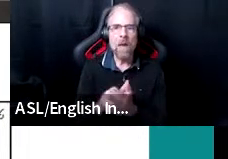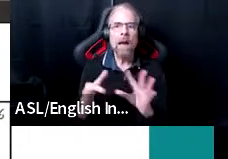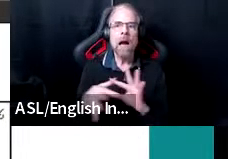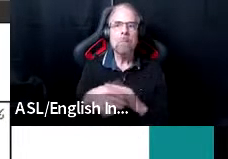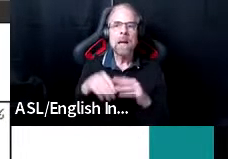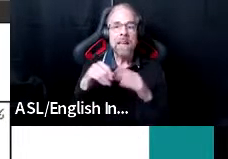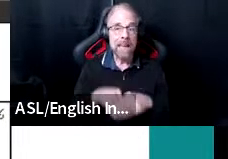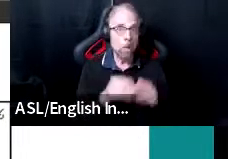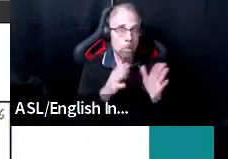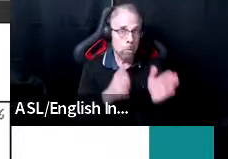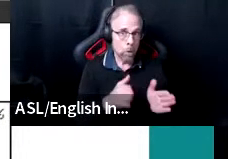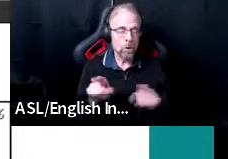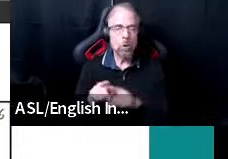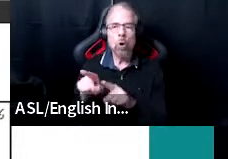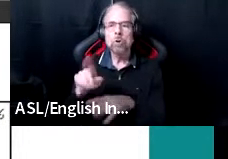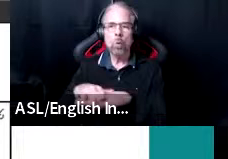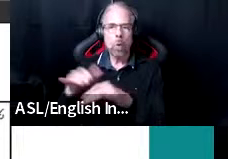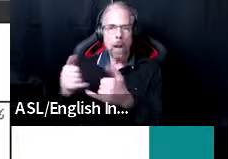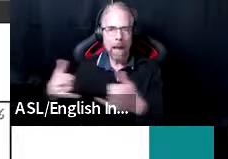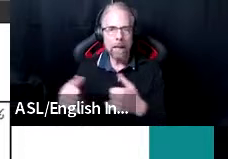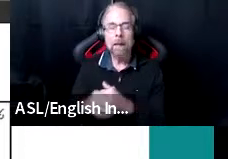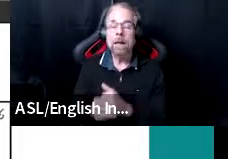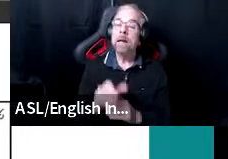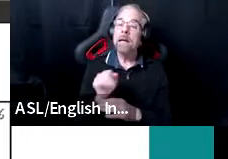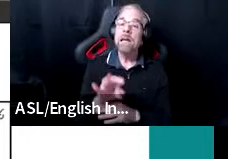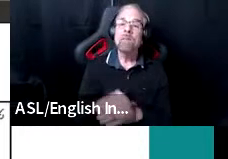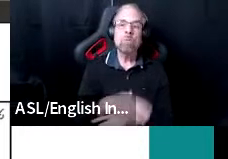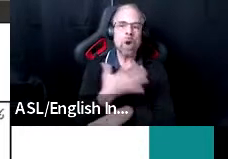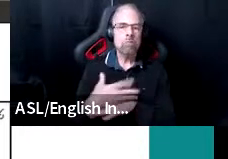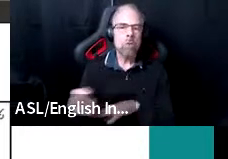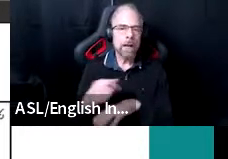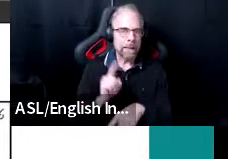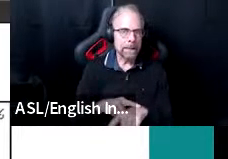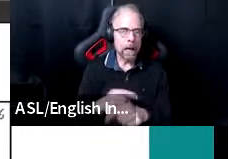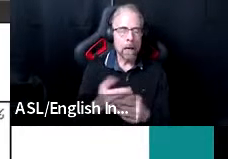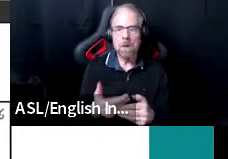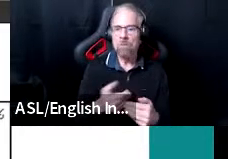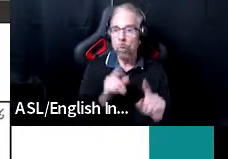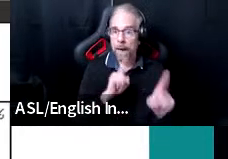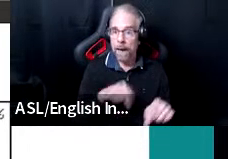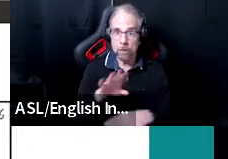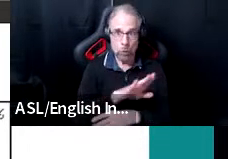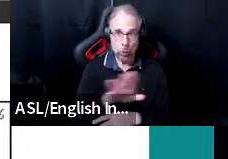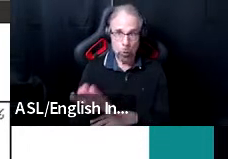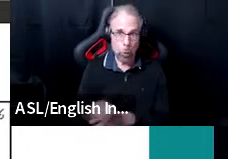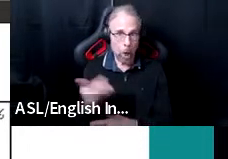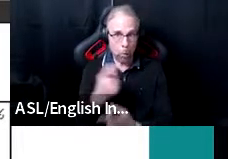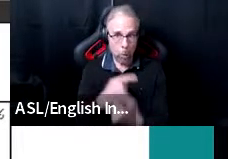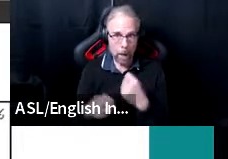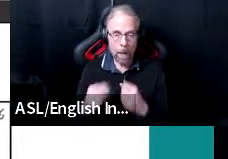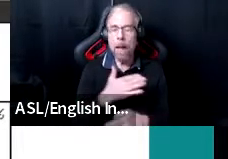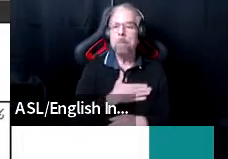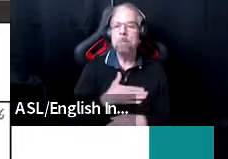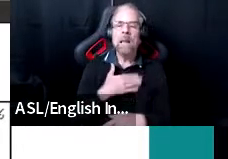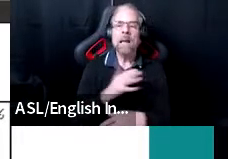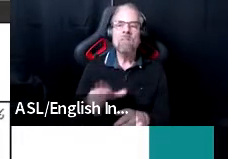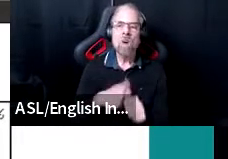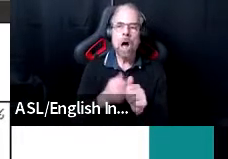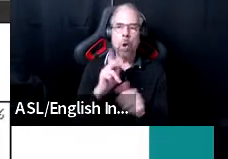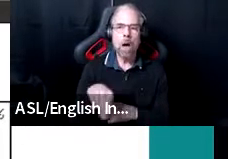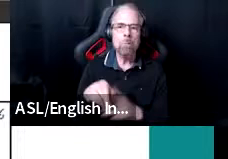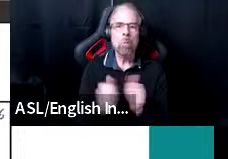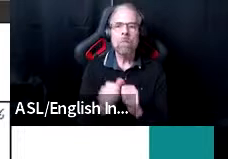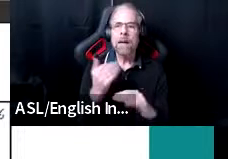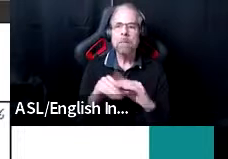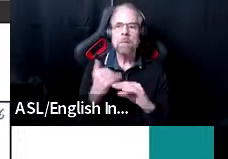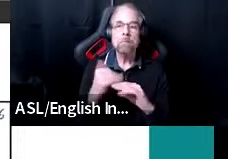as well as online. If we run out of time before we can answer your question, please follow up with us by email,